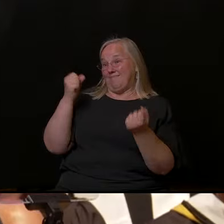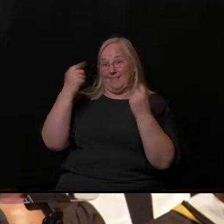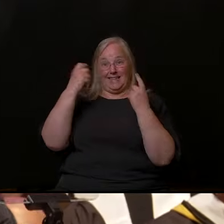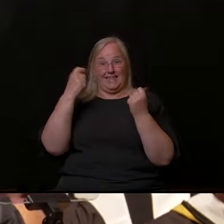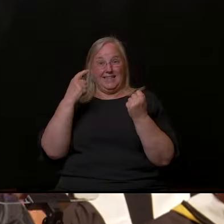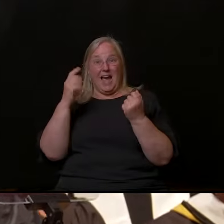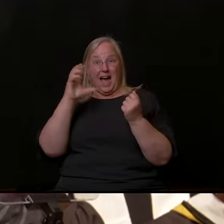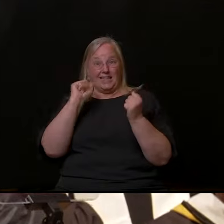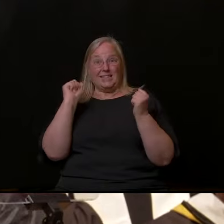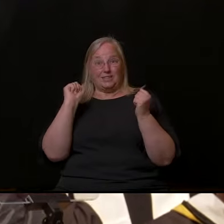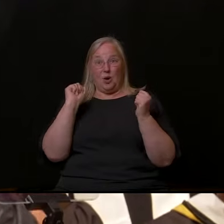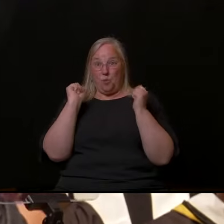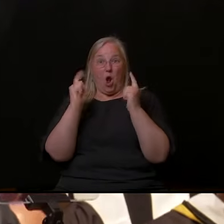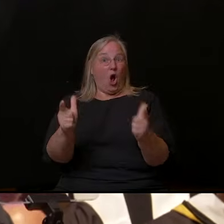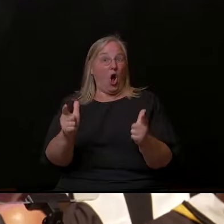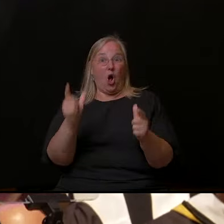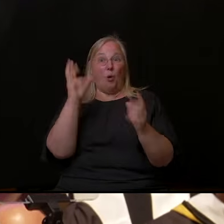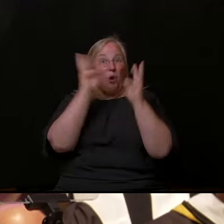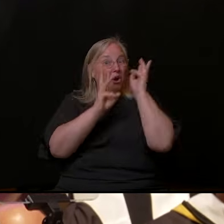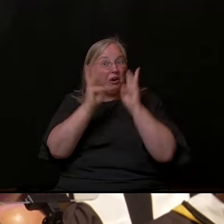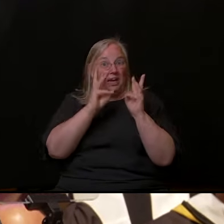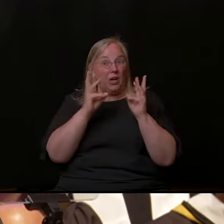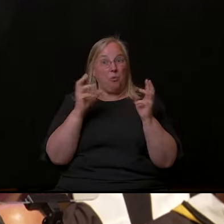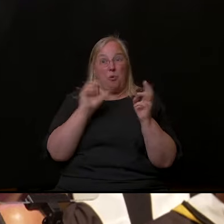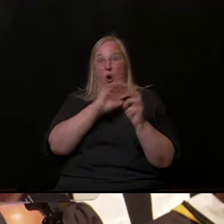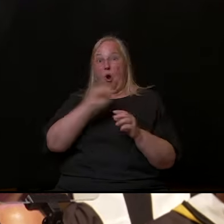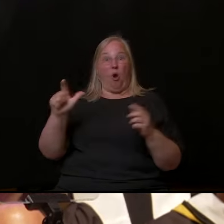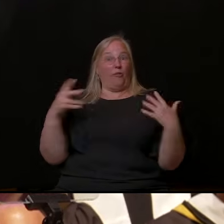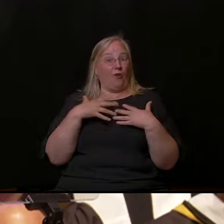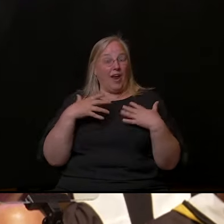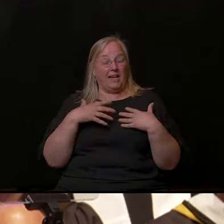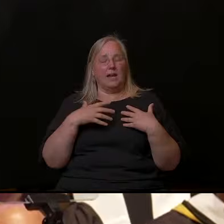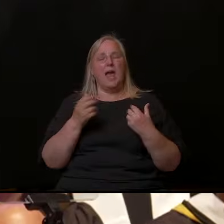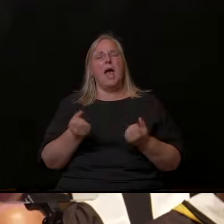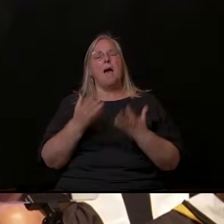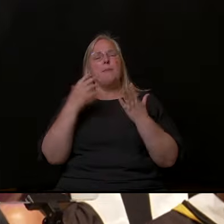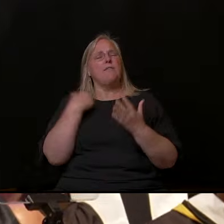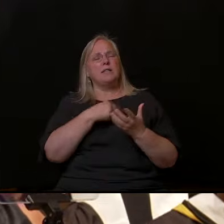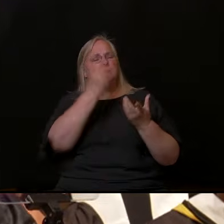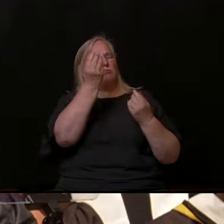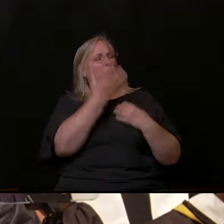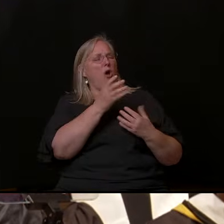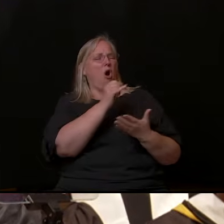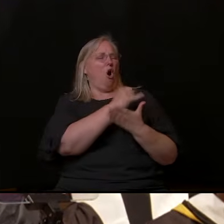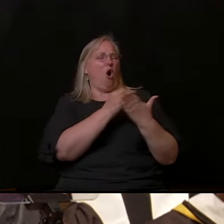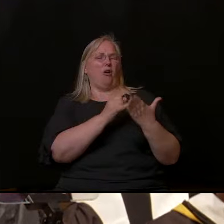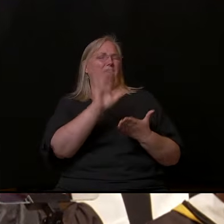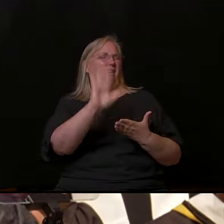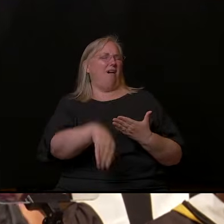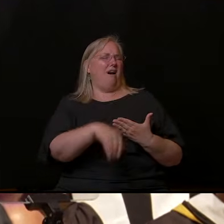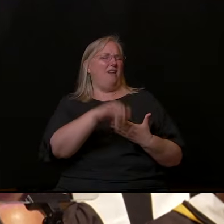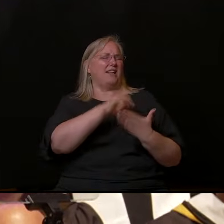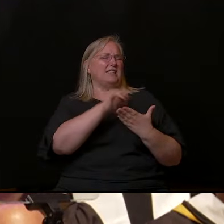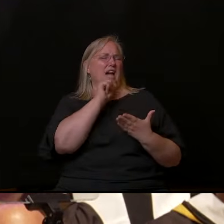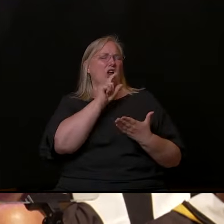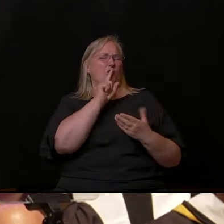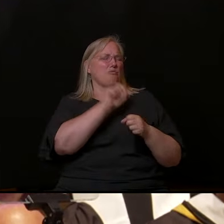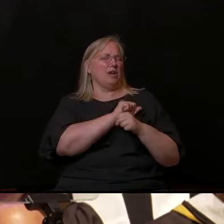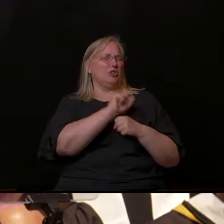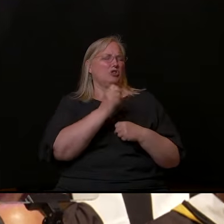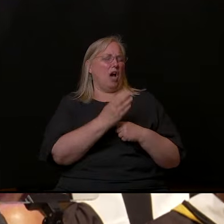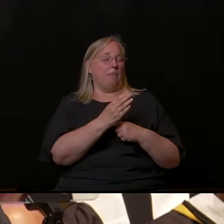all worried. We're all afraid. How many of us have been told that art isn't a real job? I know I have been told that,